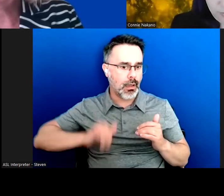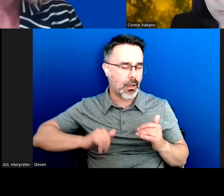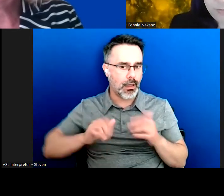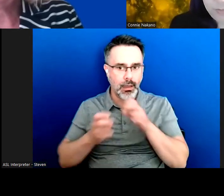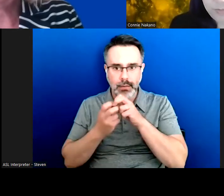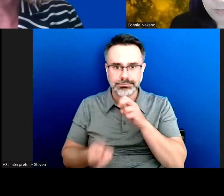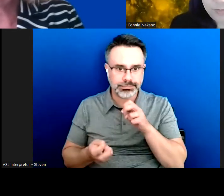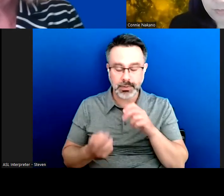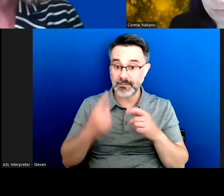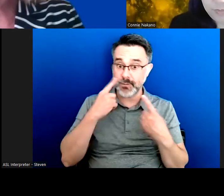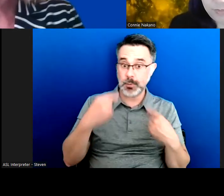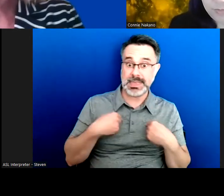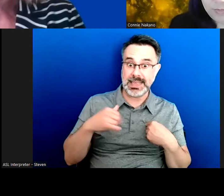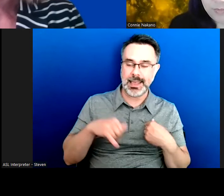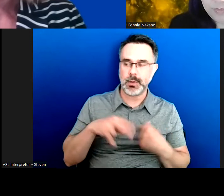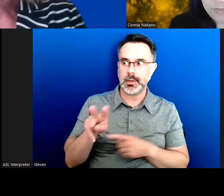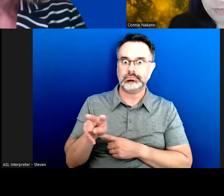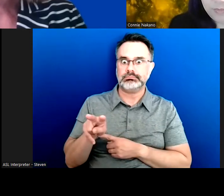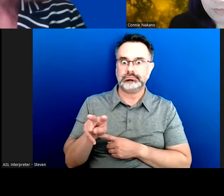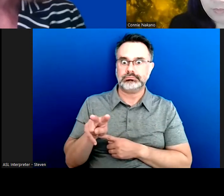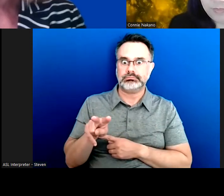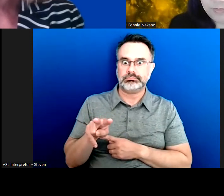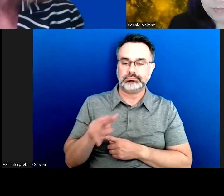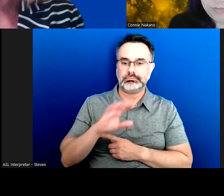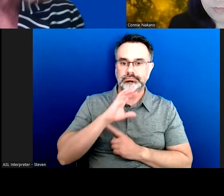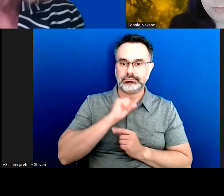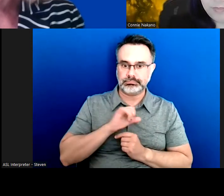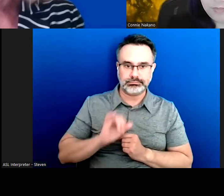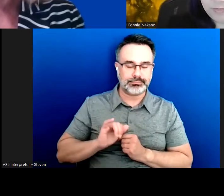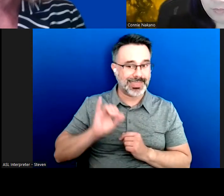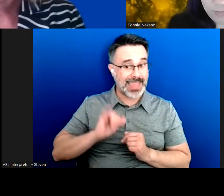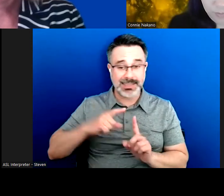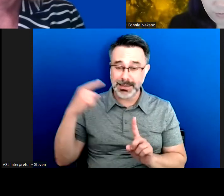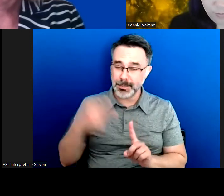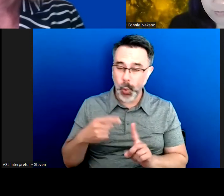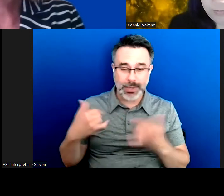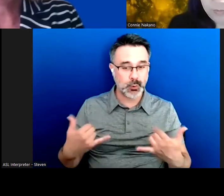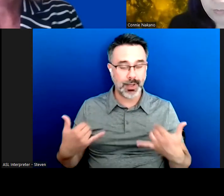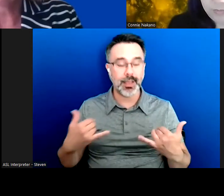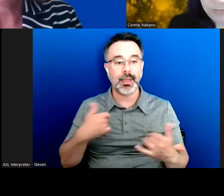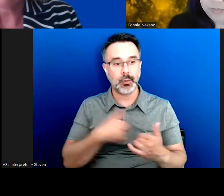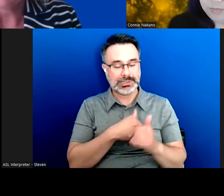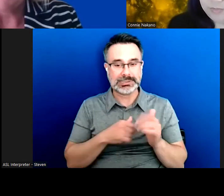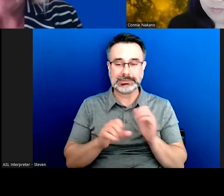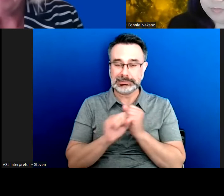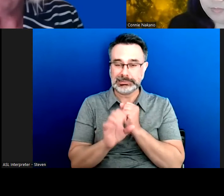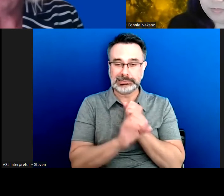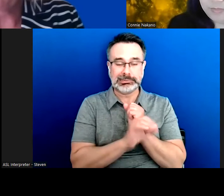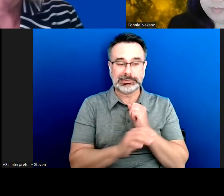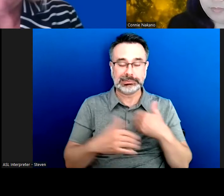for me. So that is the essence of what we're talking about here today. So the